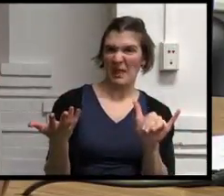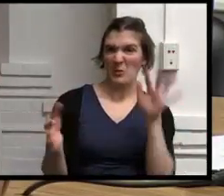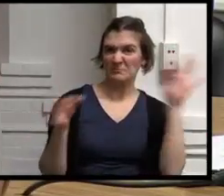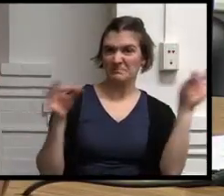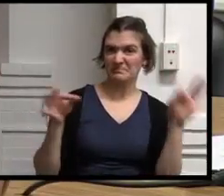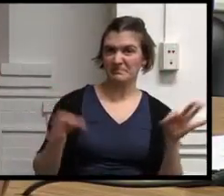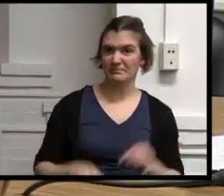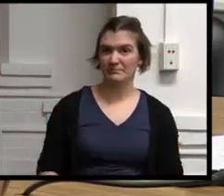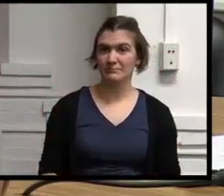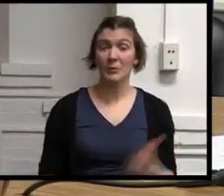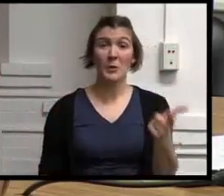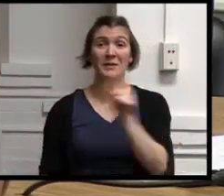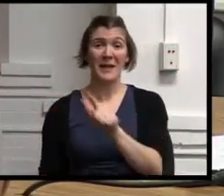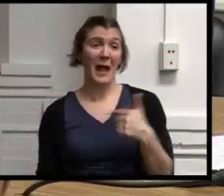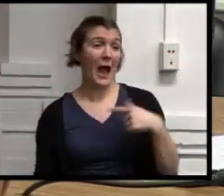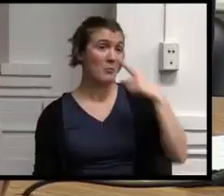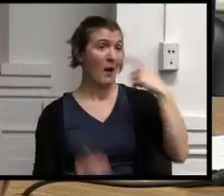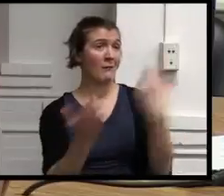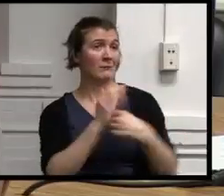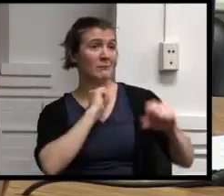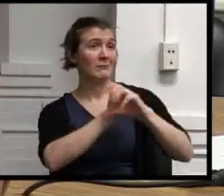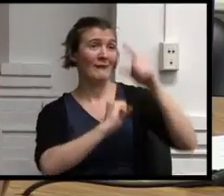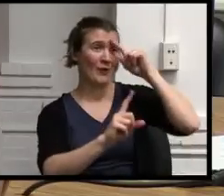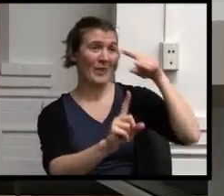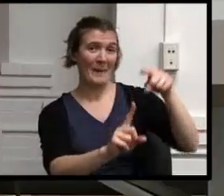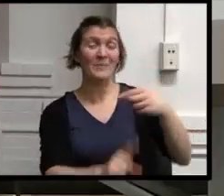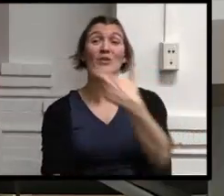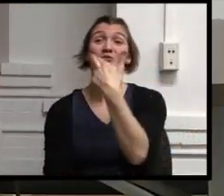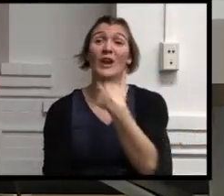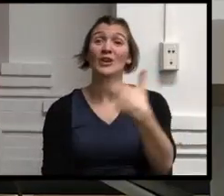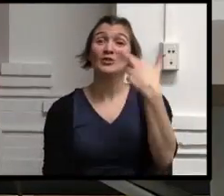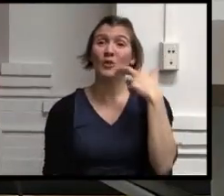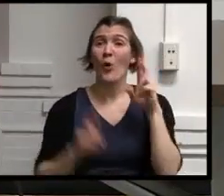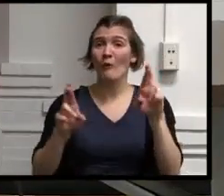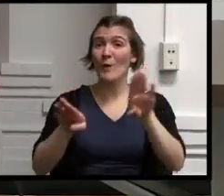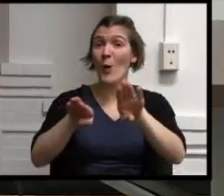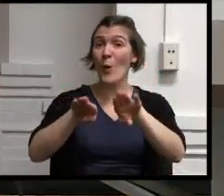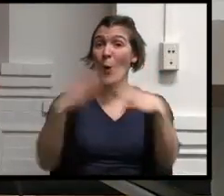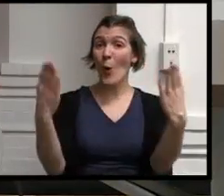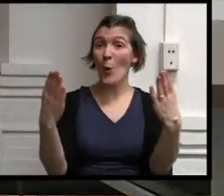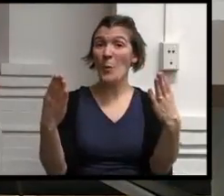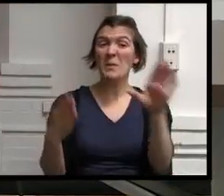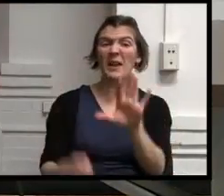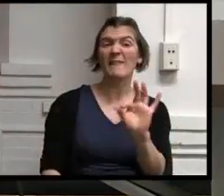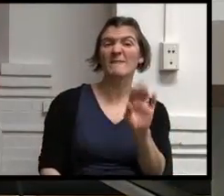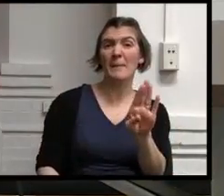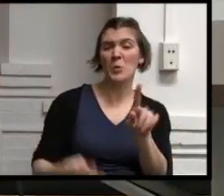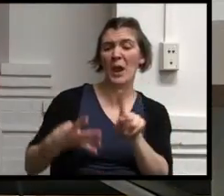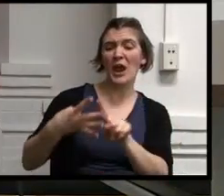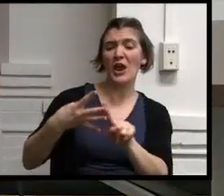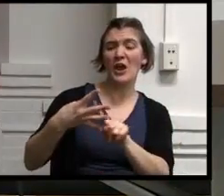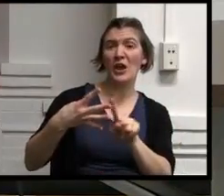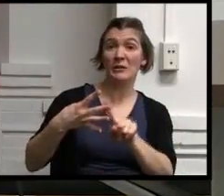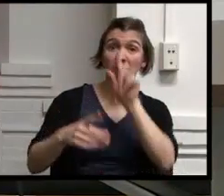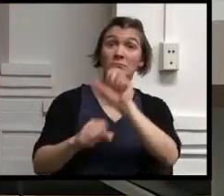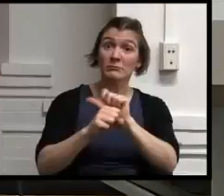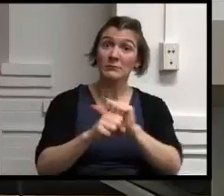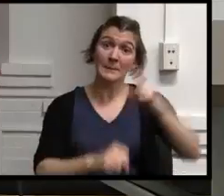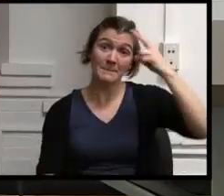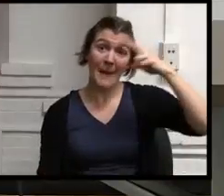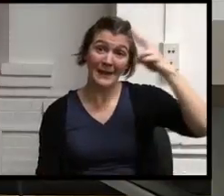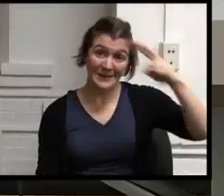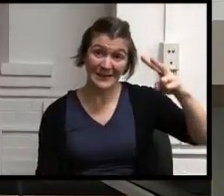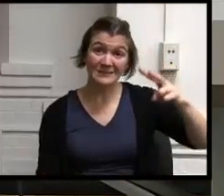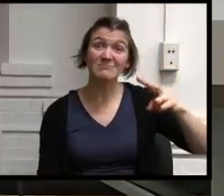any issues. I'll do a little plug. Sure. So the restaurant will hopefully be opening mid-February. It'll be an authentic